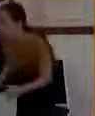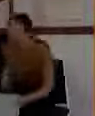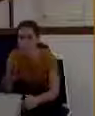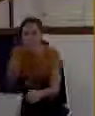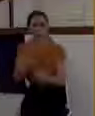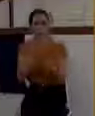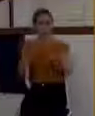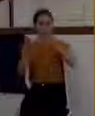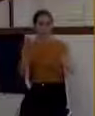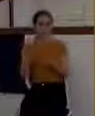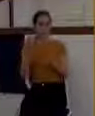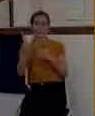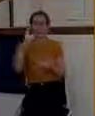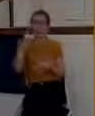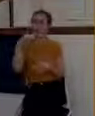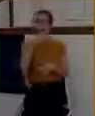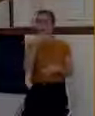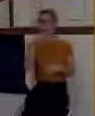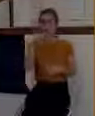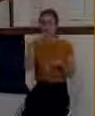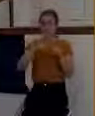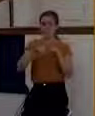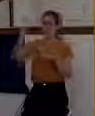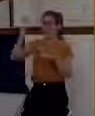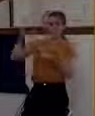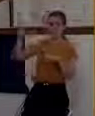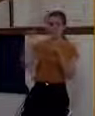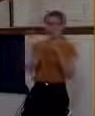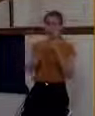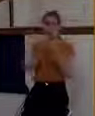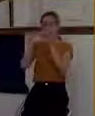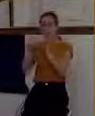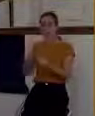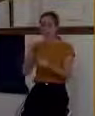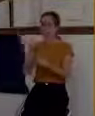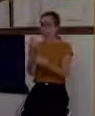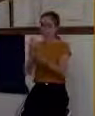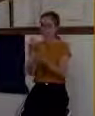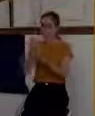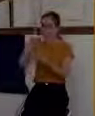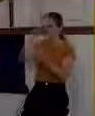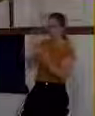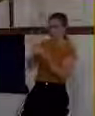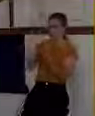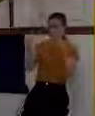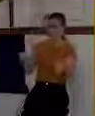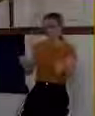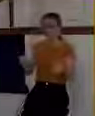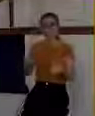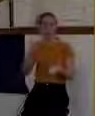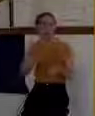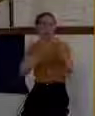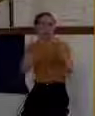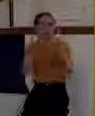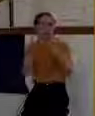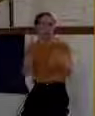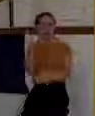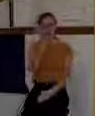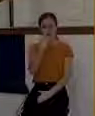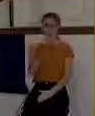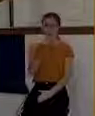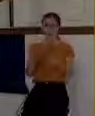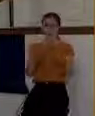God's word is true. And even this old prophet begins to see the message. You know what? This prophet, he spoke the real word of God, and he couldn't escape